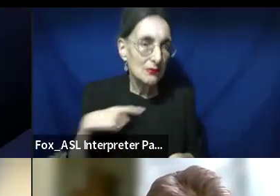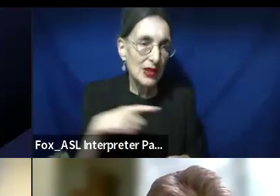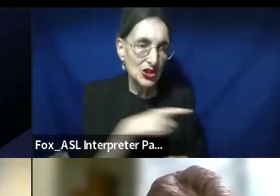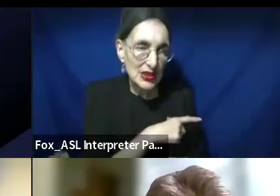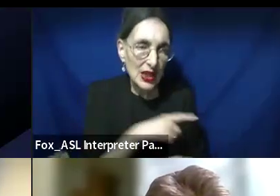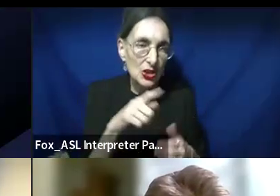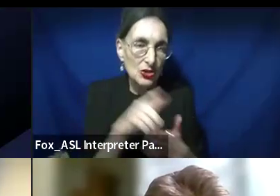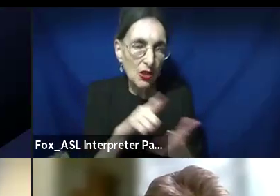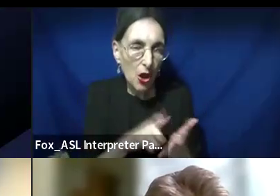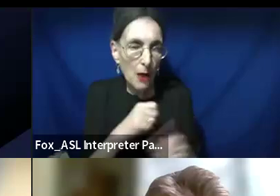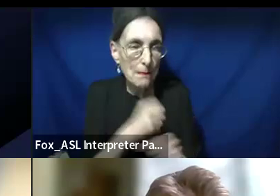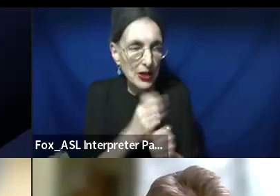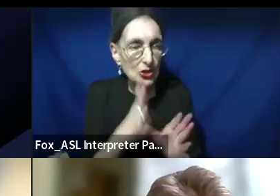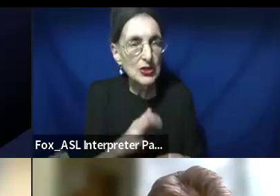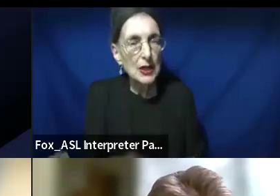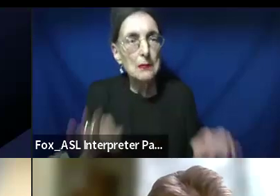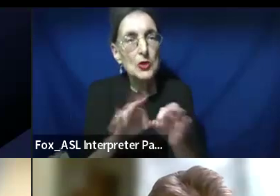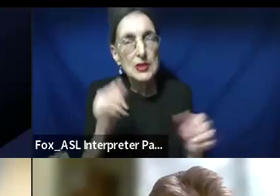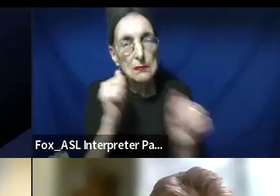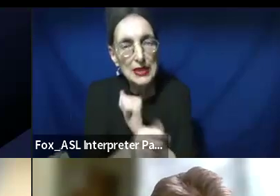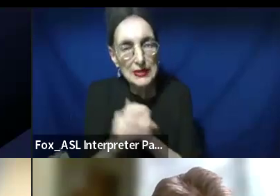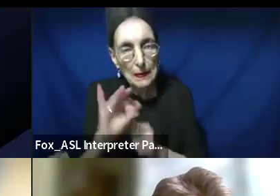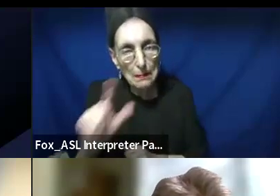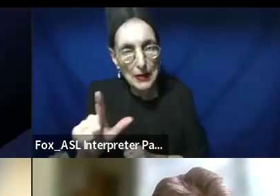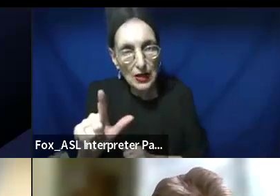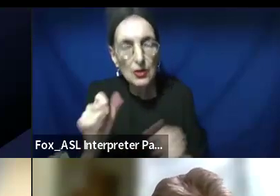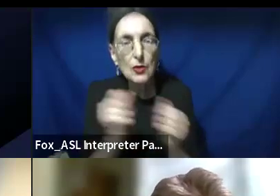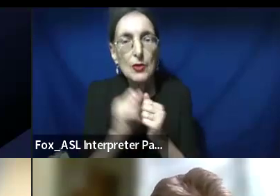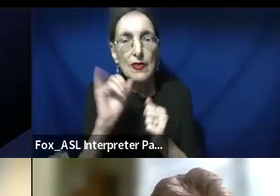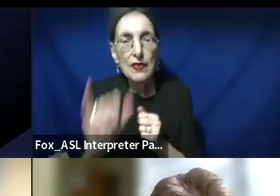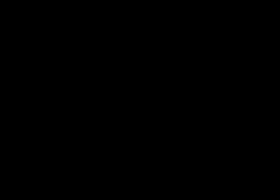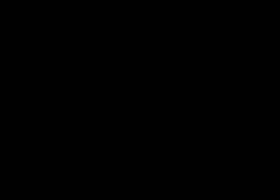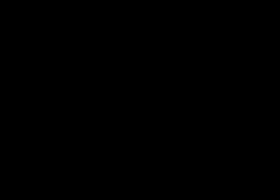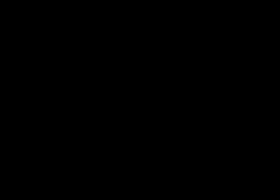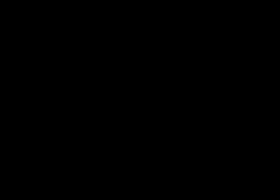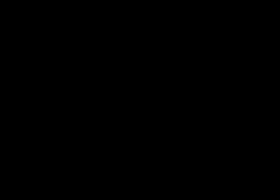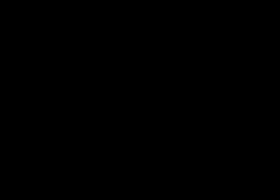that, I will pass. I think I'm passing back to Shane, correct?